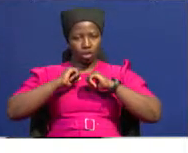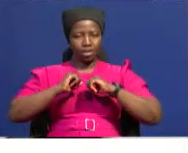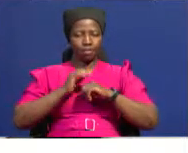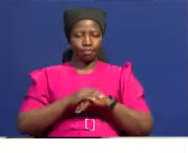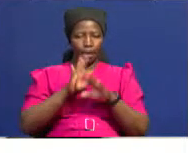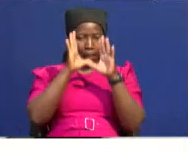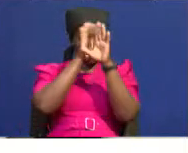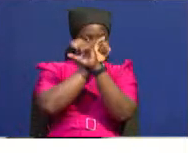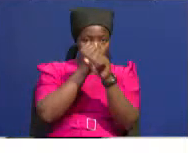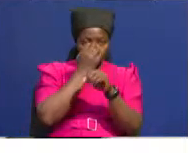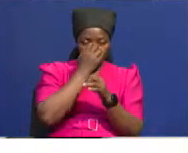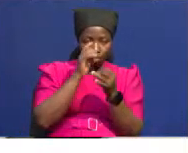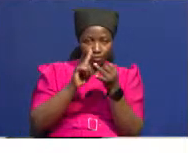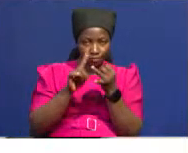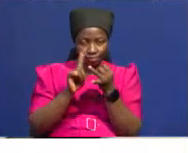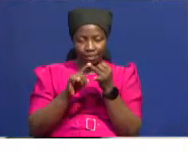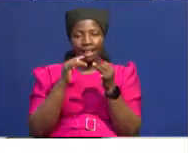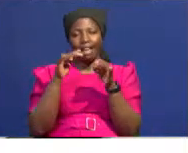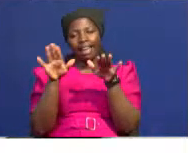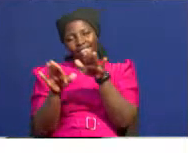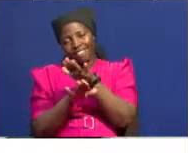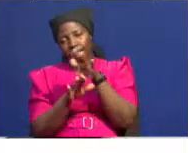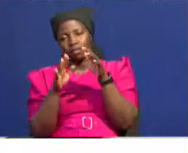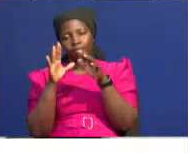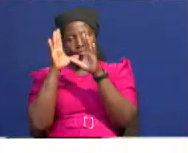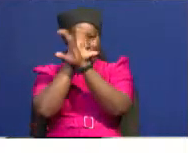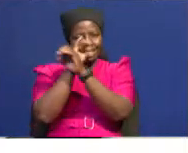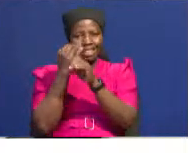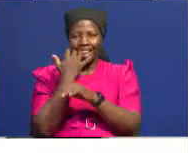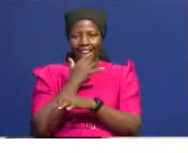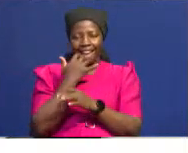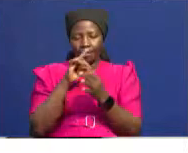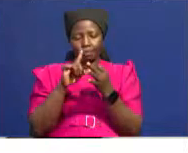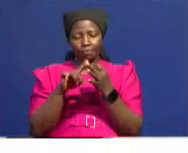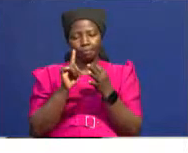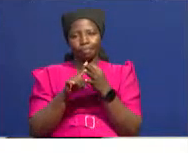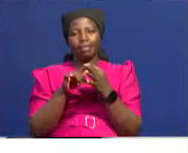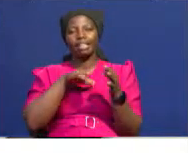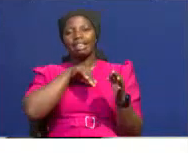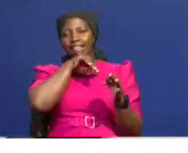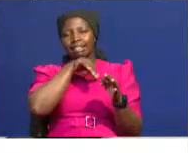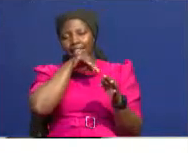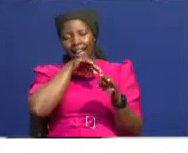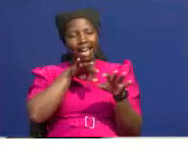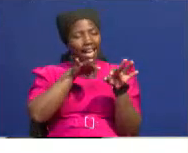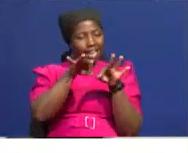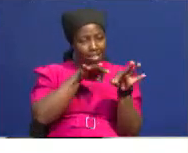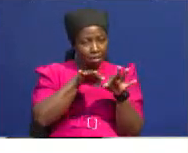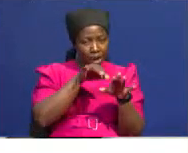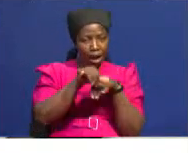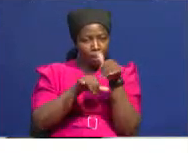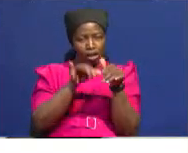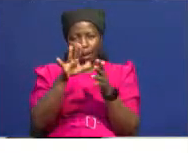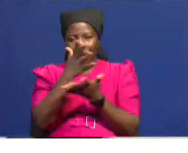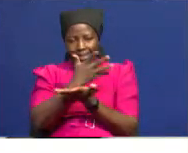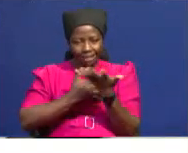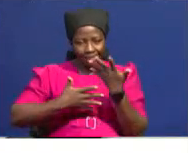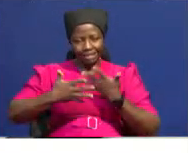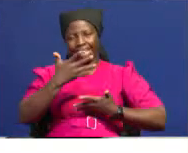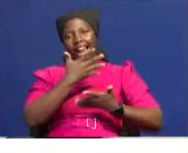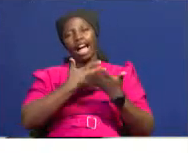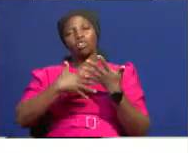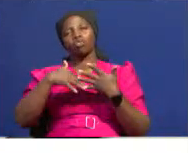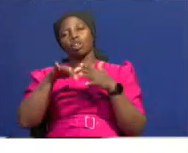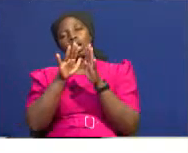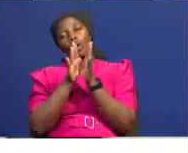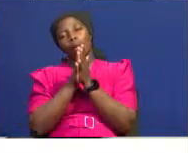leader Raila Odinga all narrated their encounters with the fallen hero, all painting a picture of a side of the man many